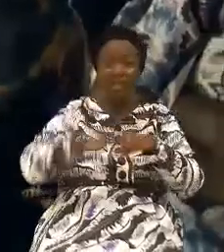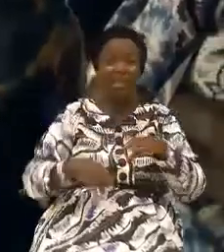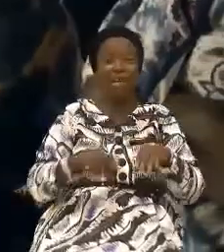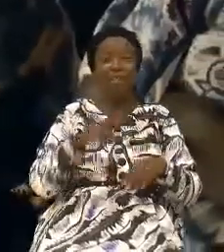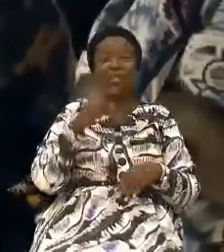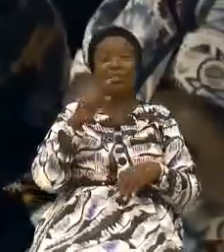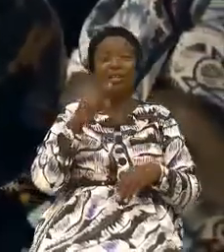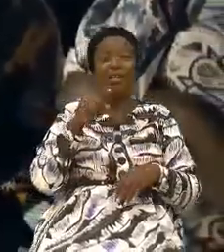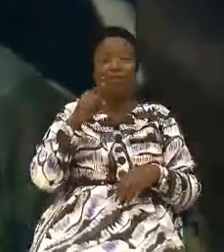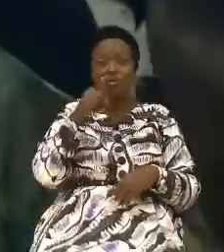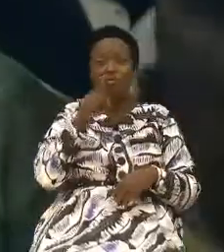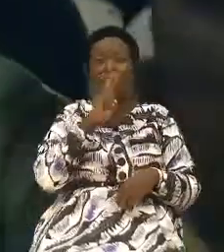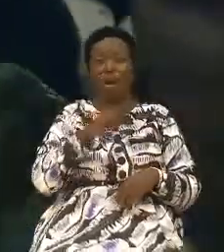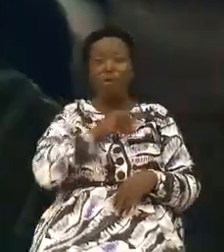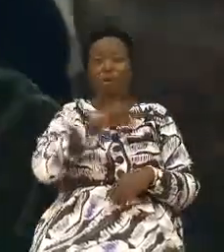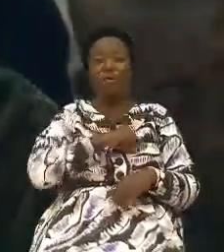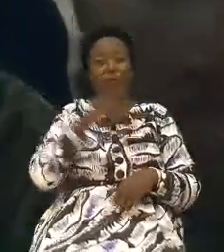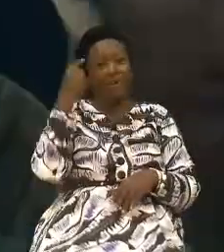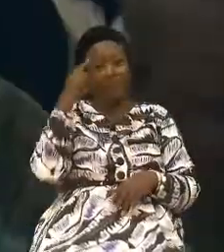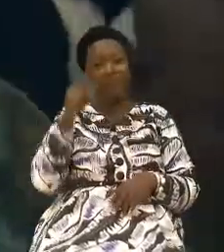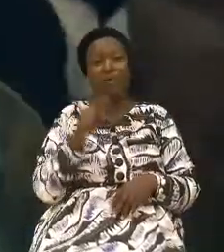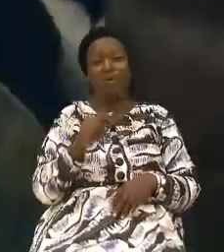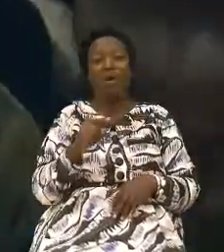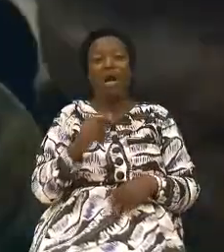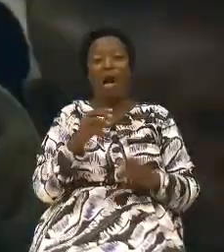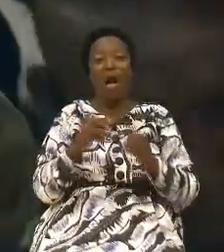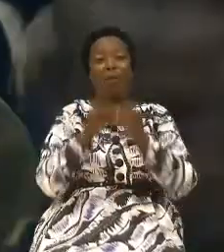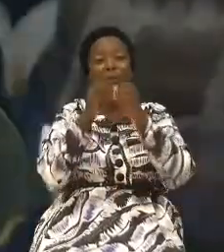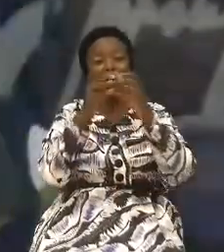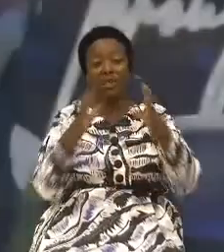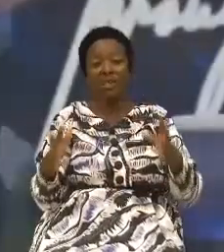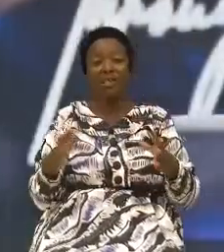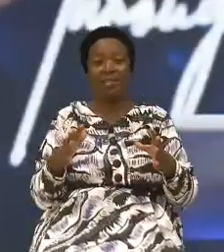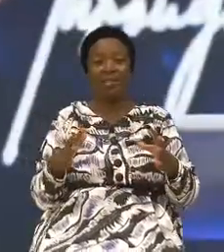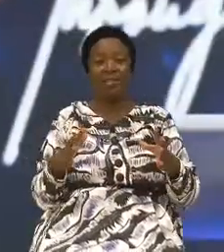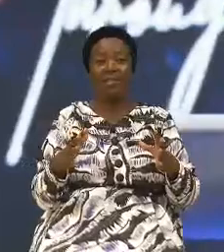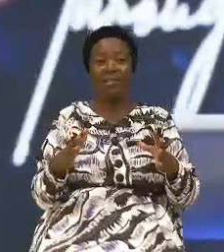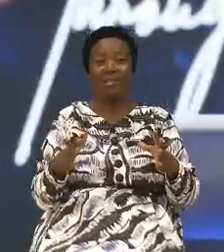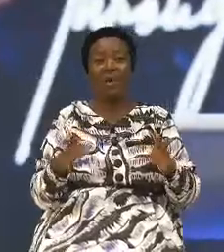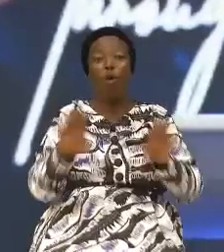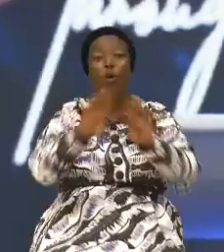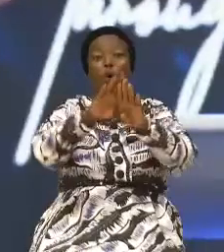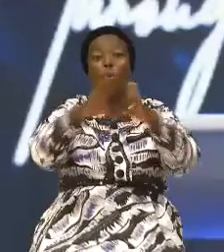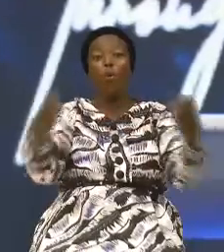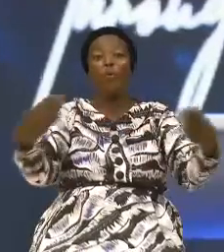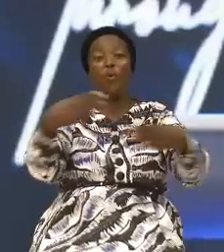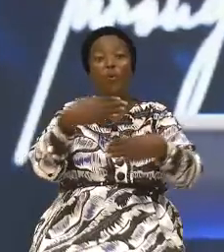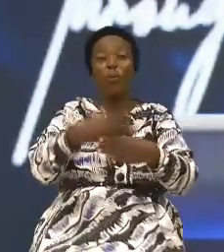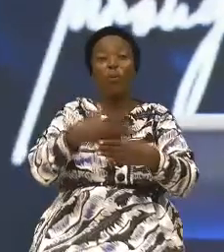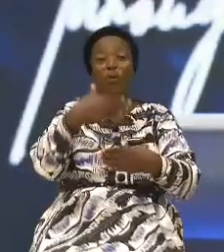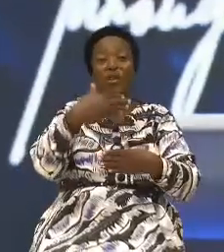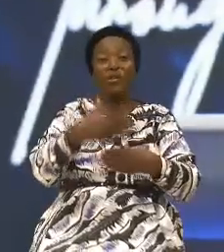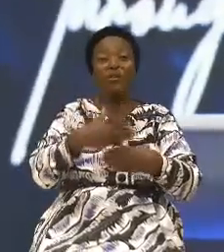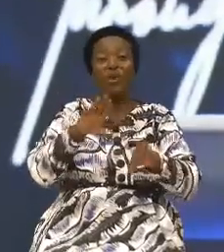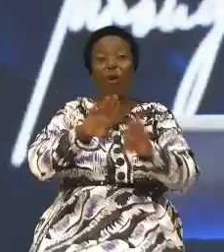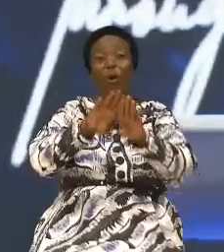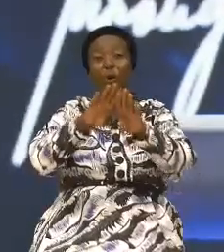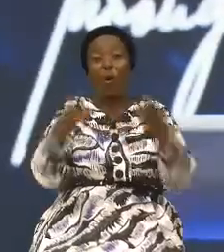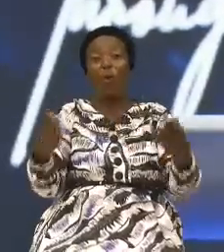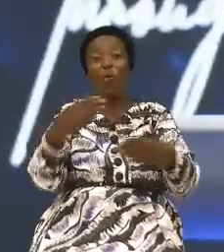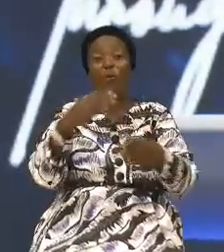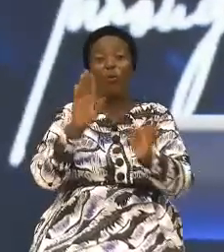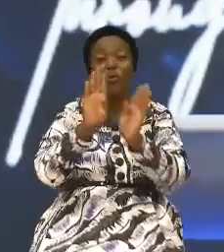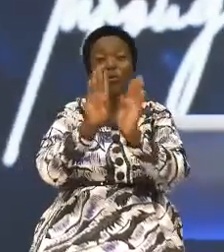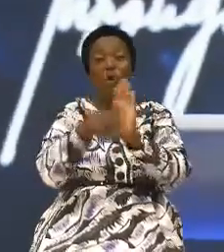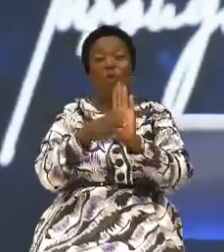you are qualified for. Abundance. Open windows. Open doors